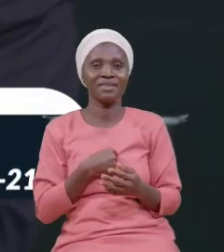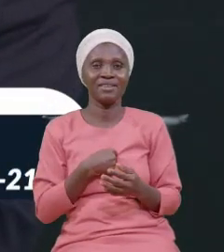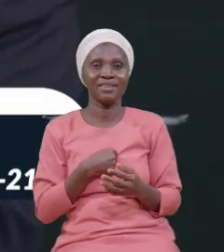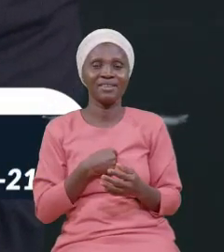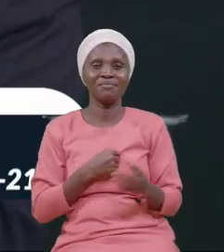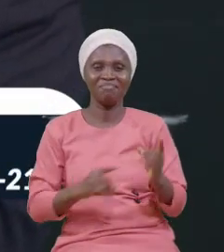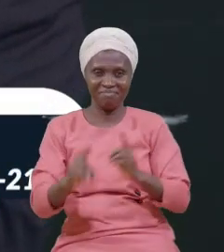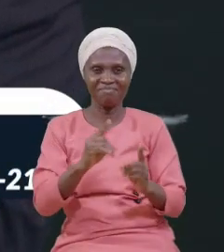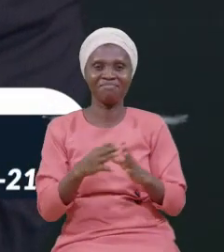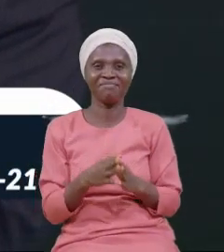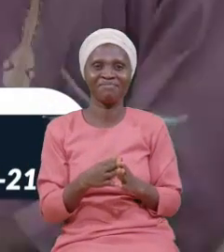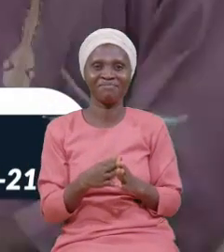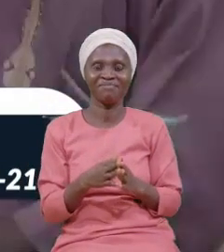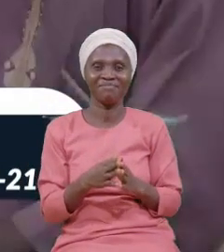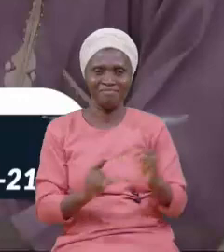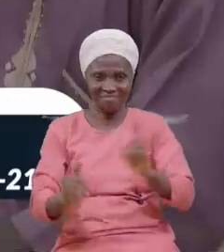I lost your voice.